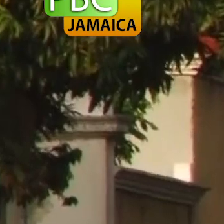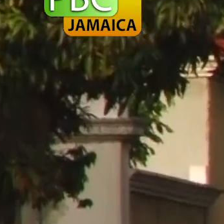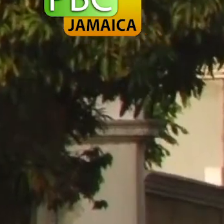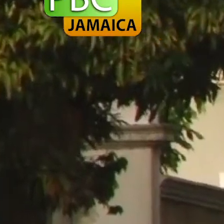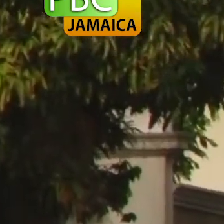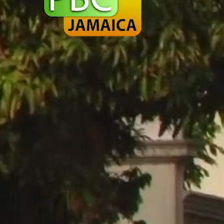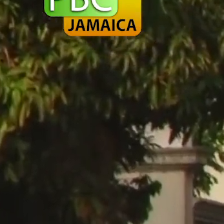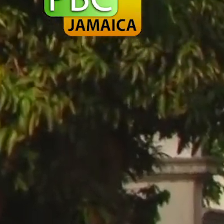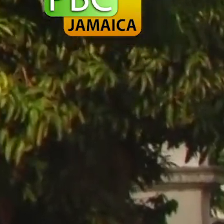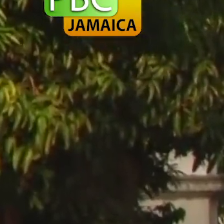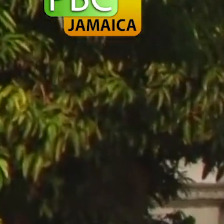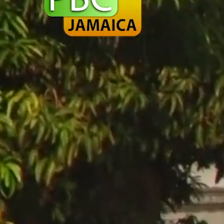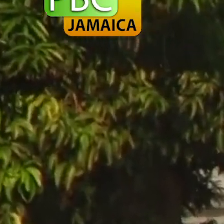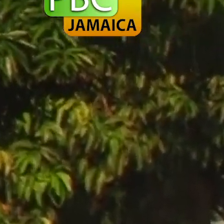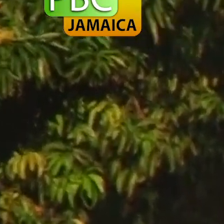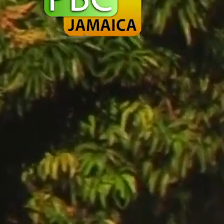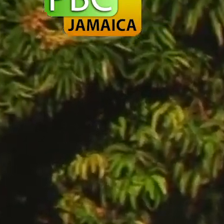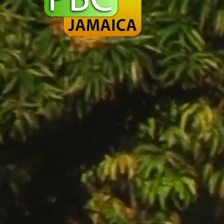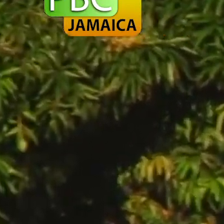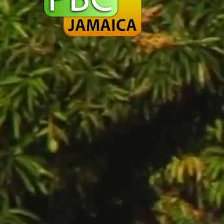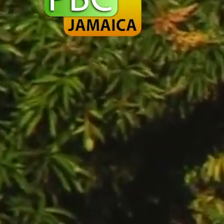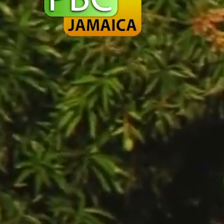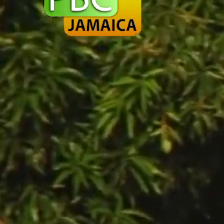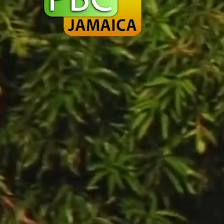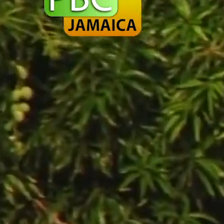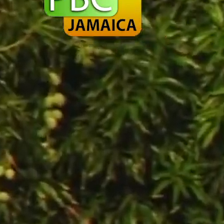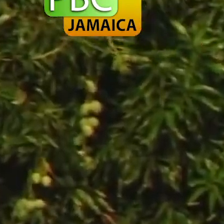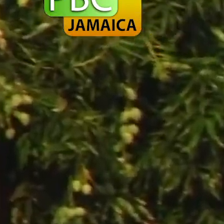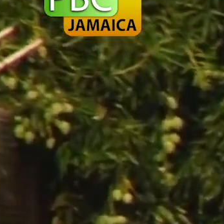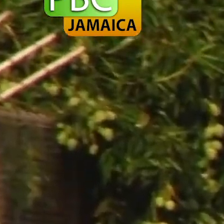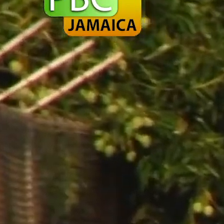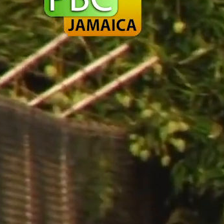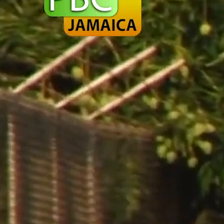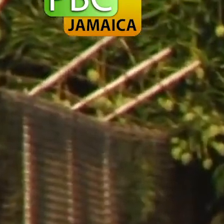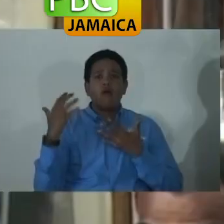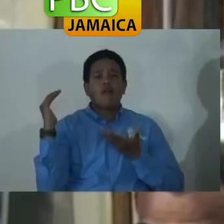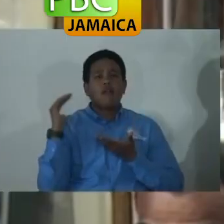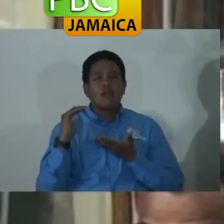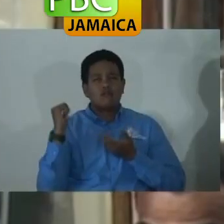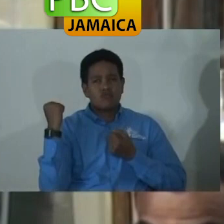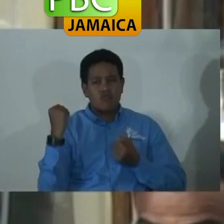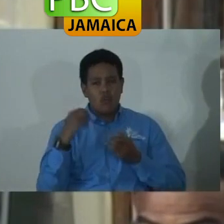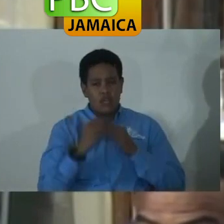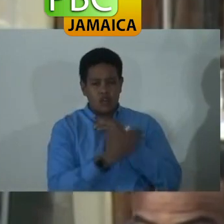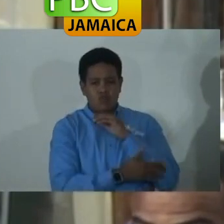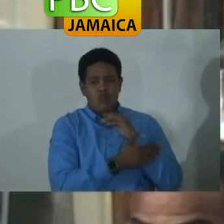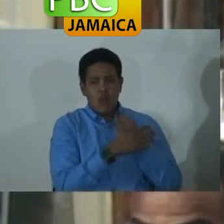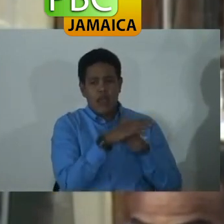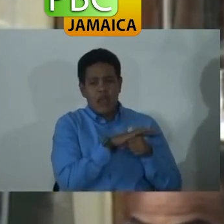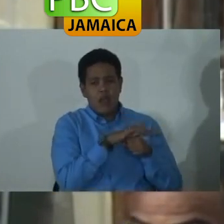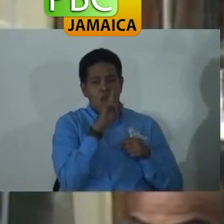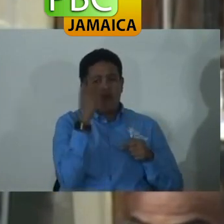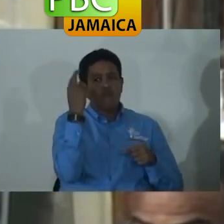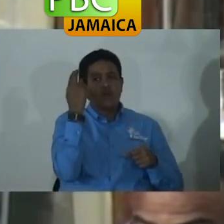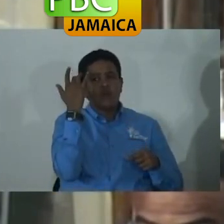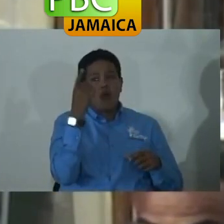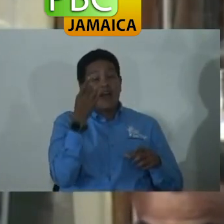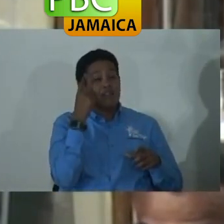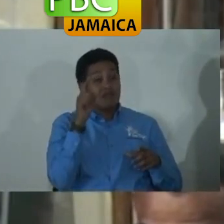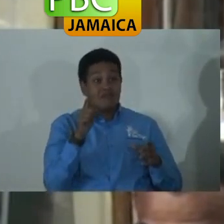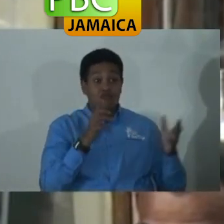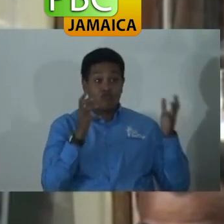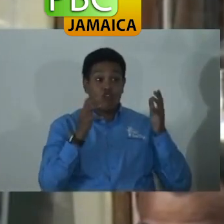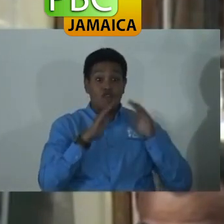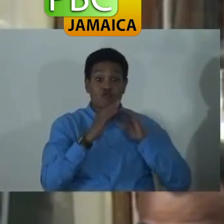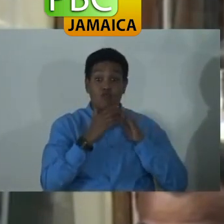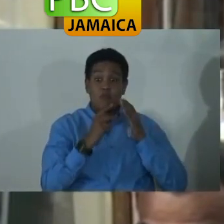that favor economic expansion and job growth must be pursued. And this is one of the reasons why for the Serve Jamaica